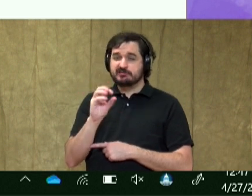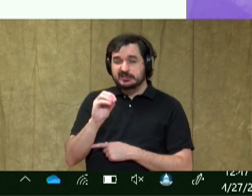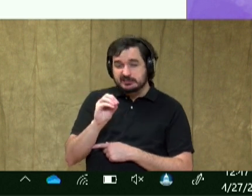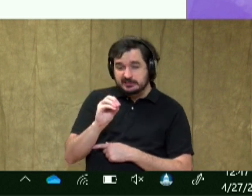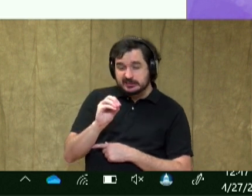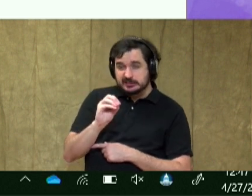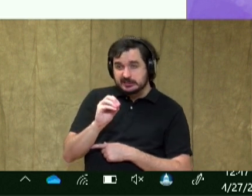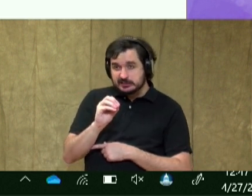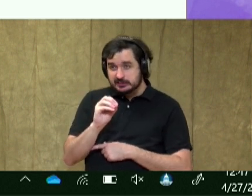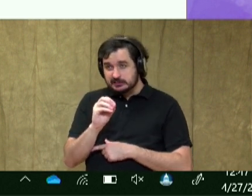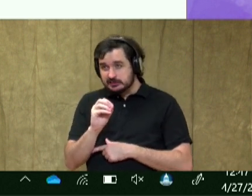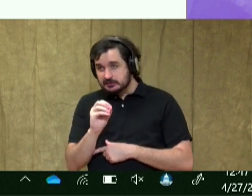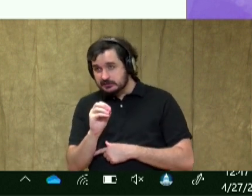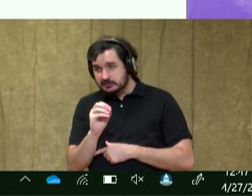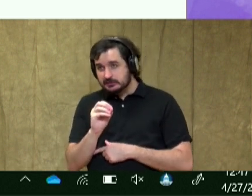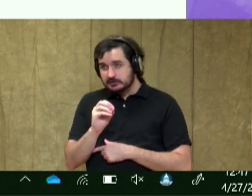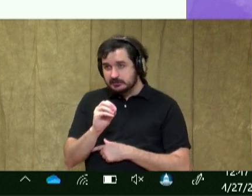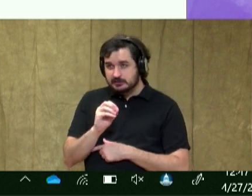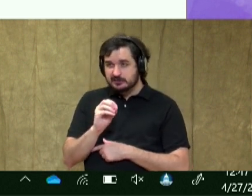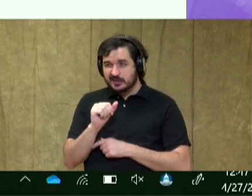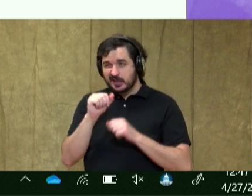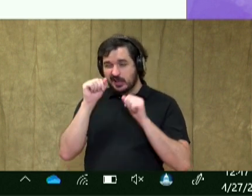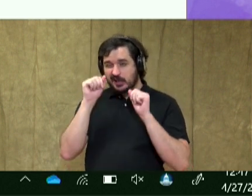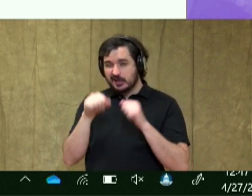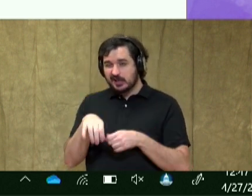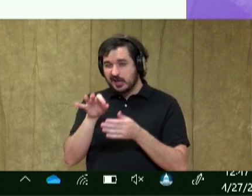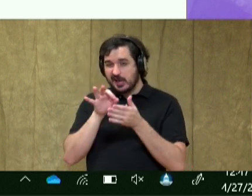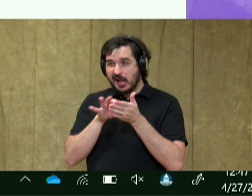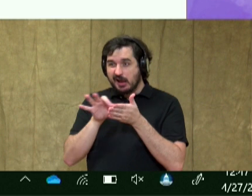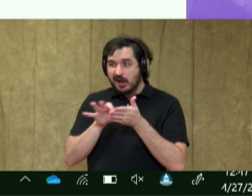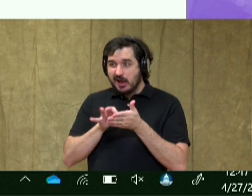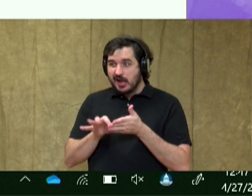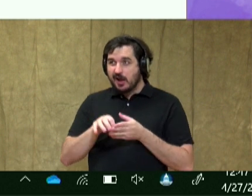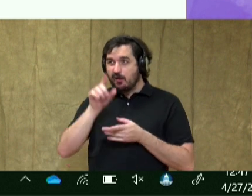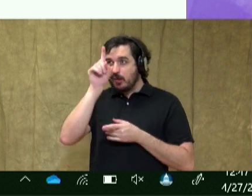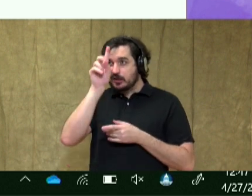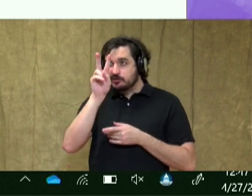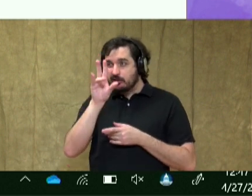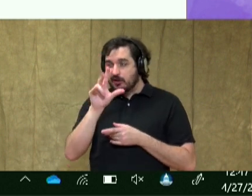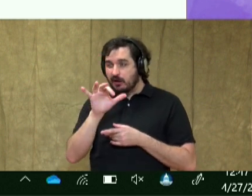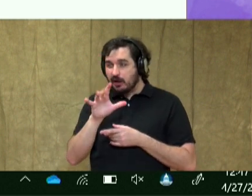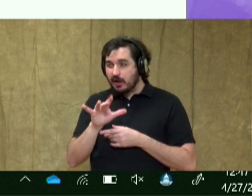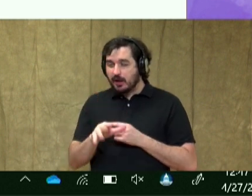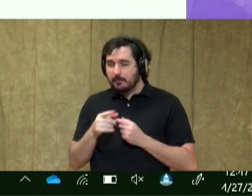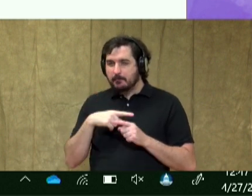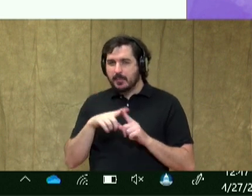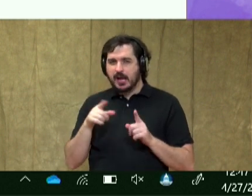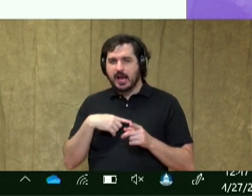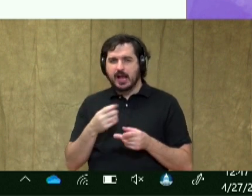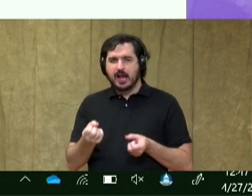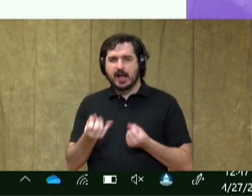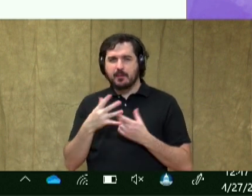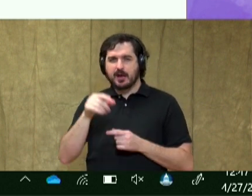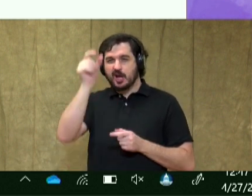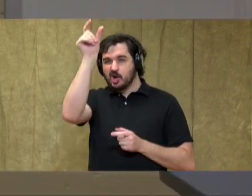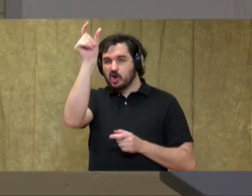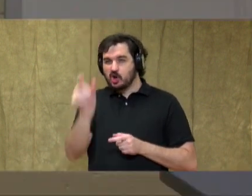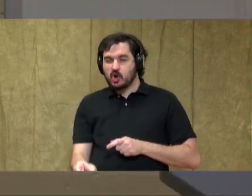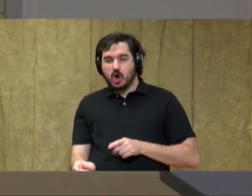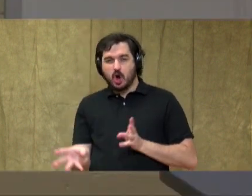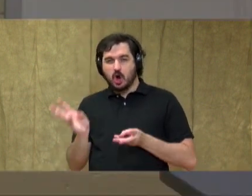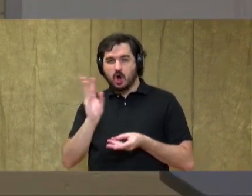50. I could count each individual unit, but how many units do I know that are in the whole